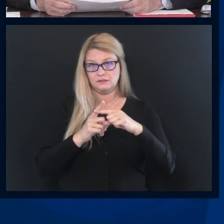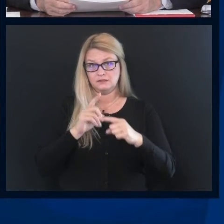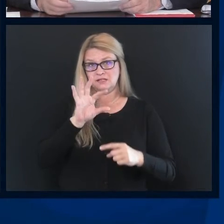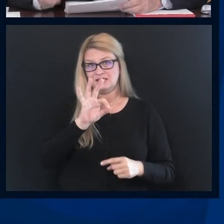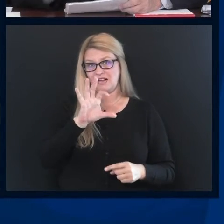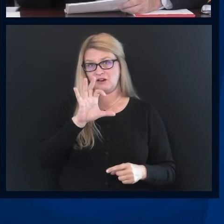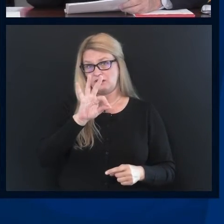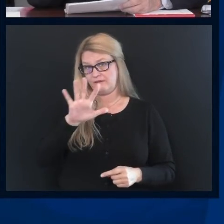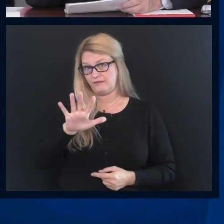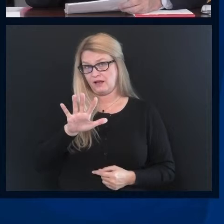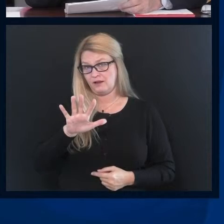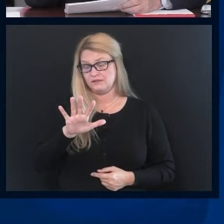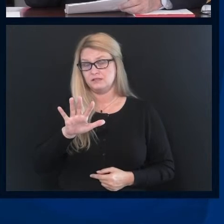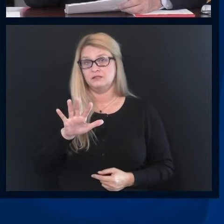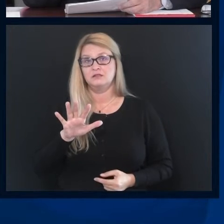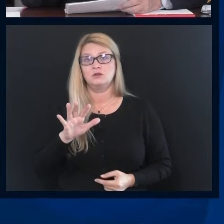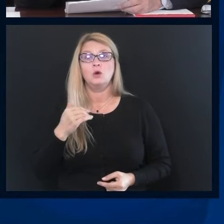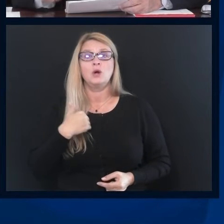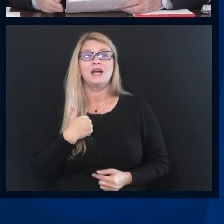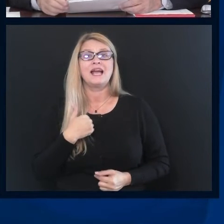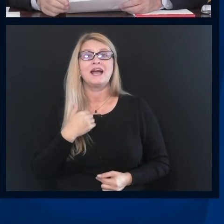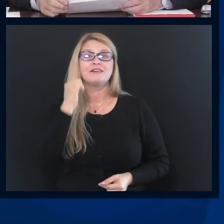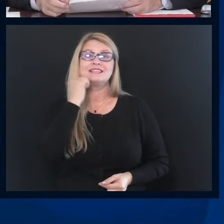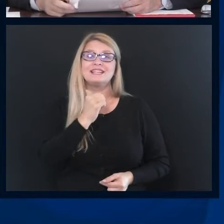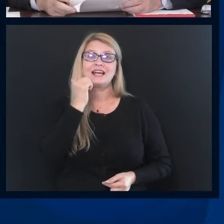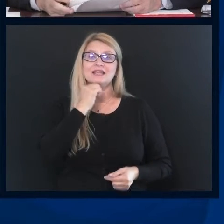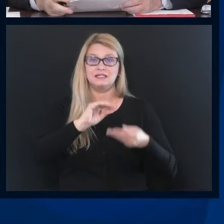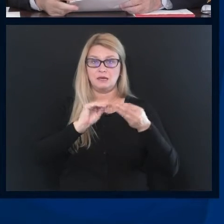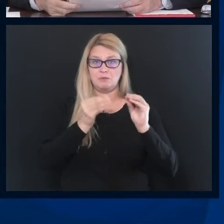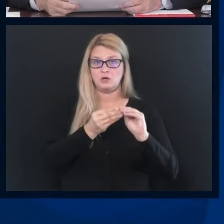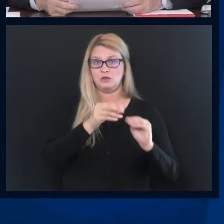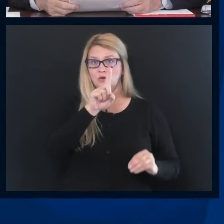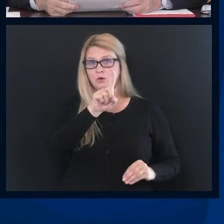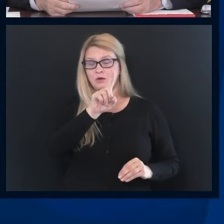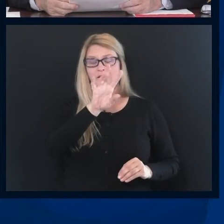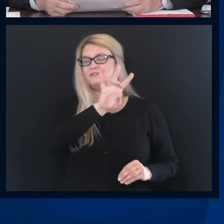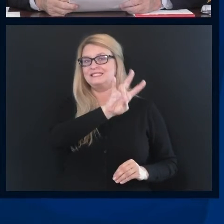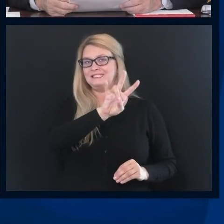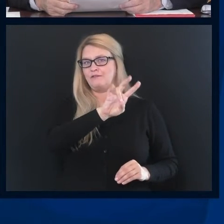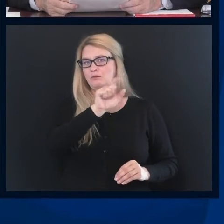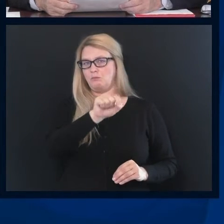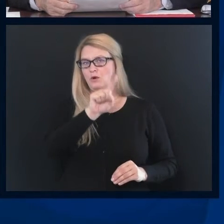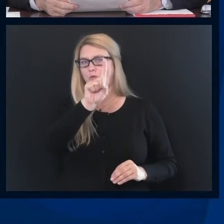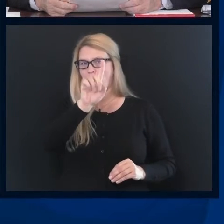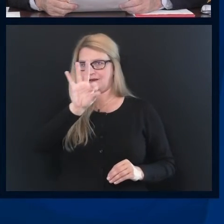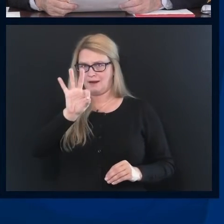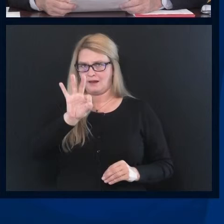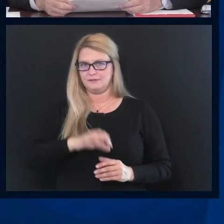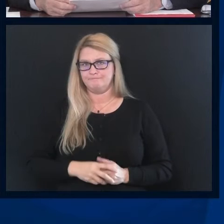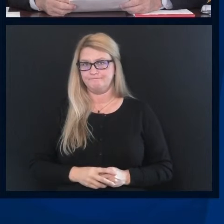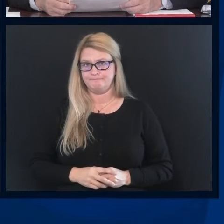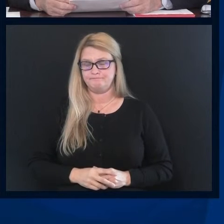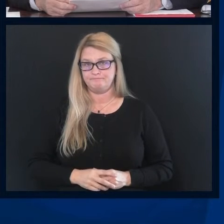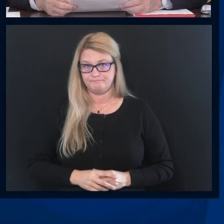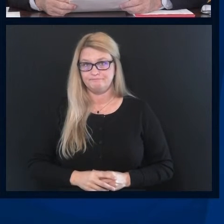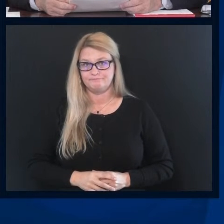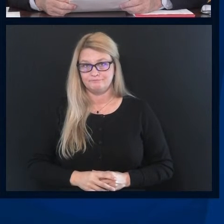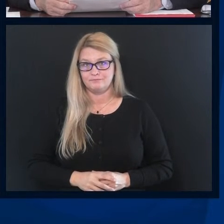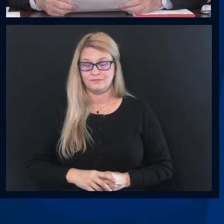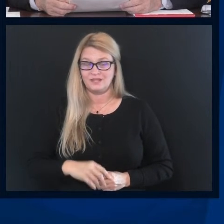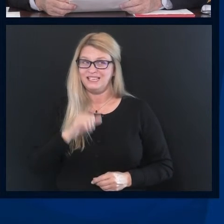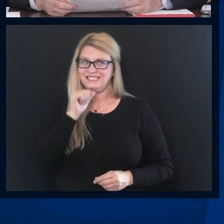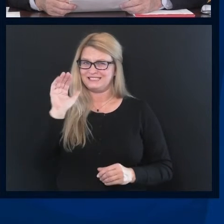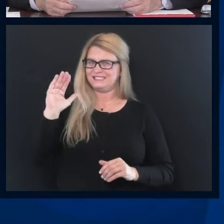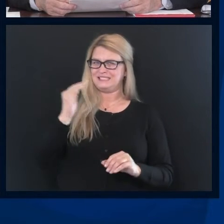995. We have a daily positivity rate of 7.19, probably because we just didn't test